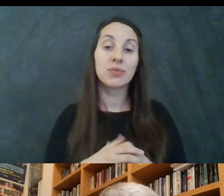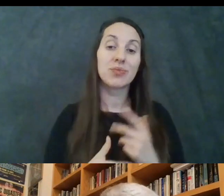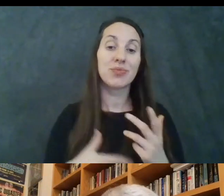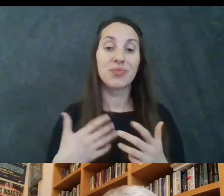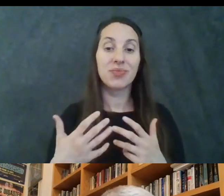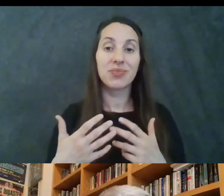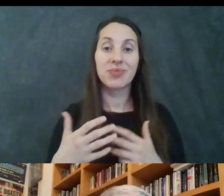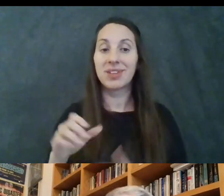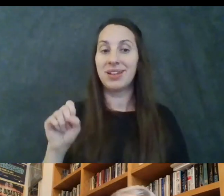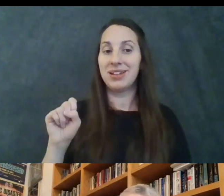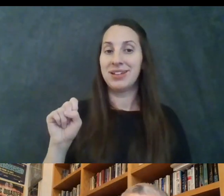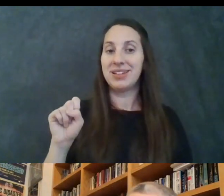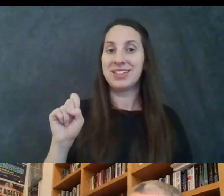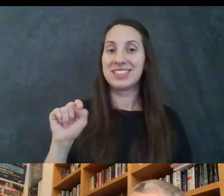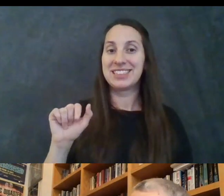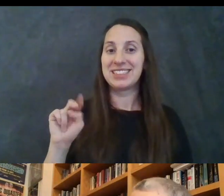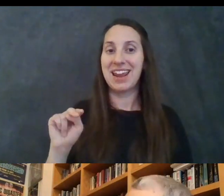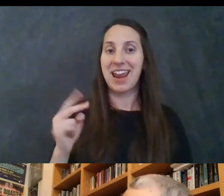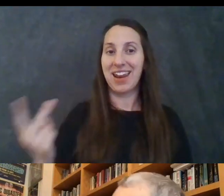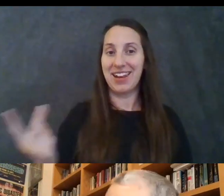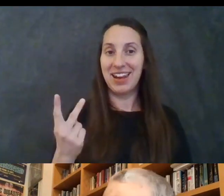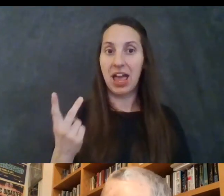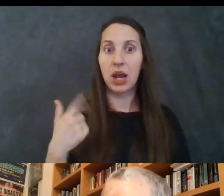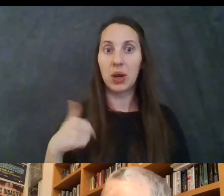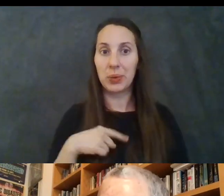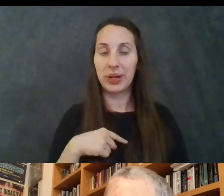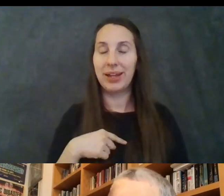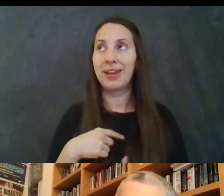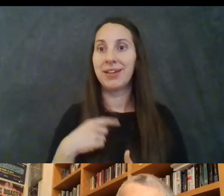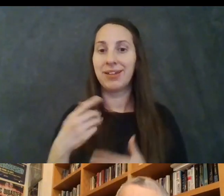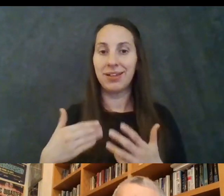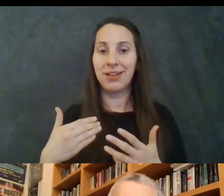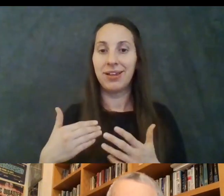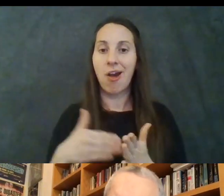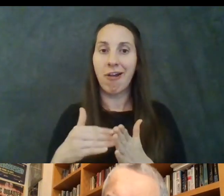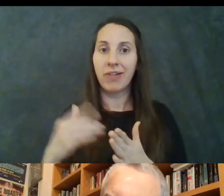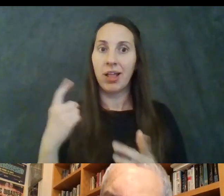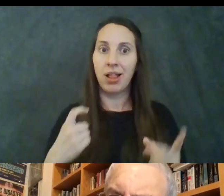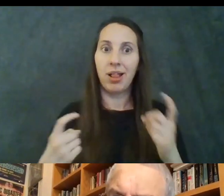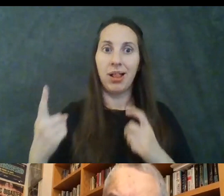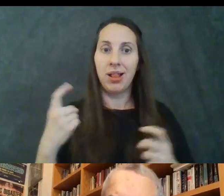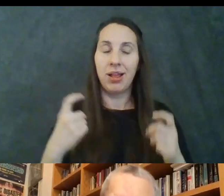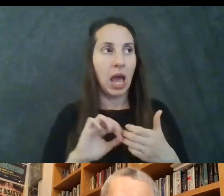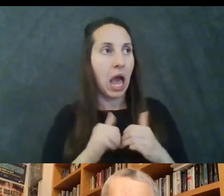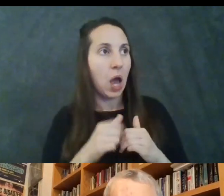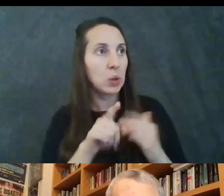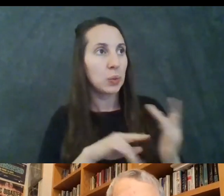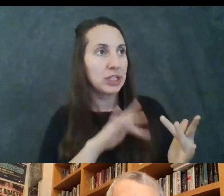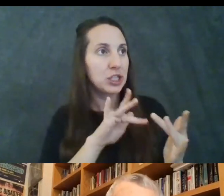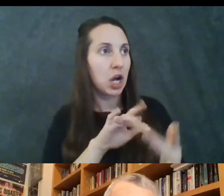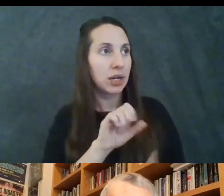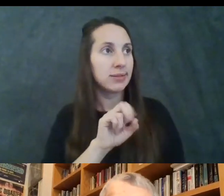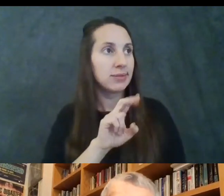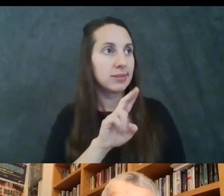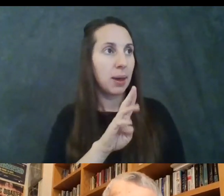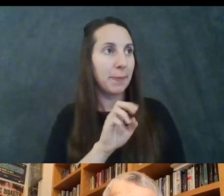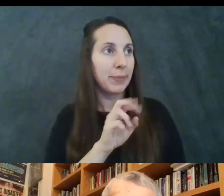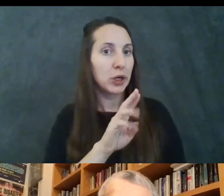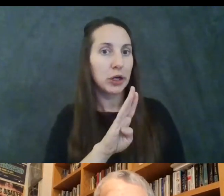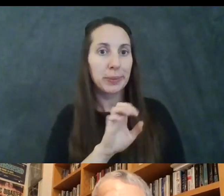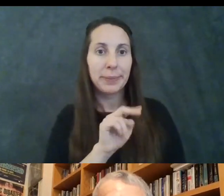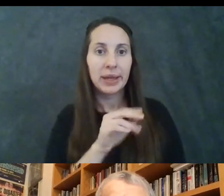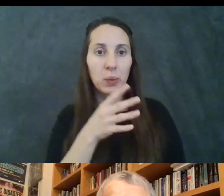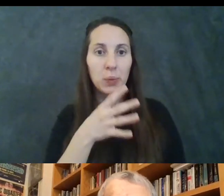Stan and I had a nickel for every time we've been asked, how are we going to target the suburban women voters? We